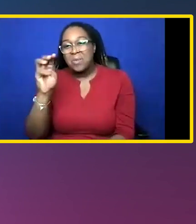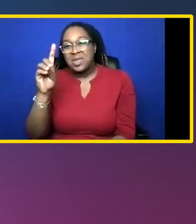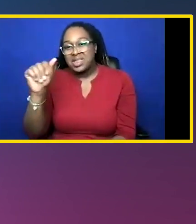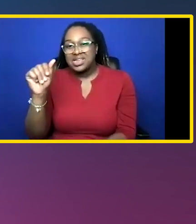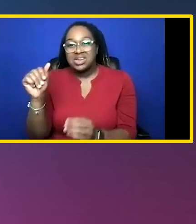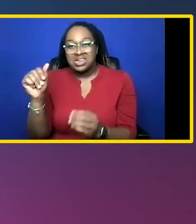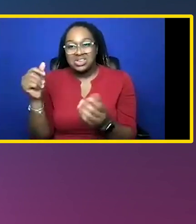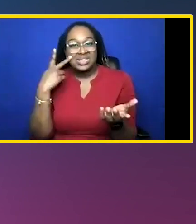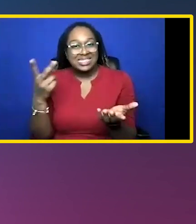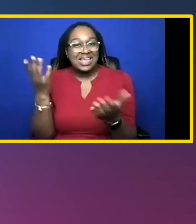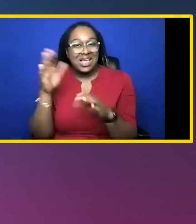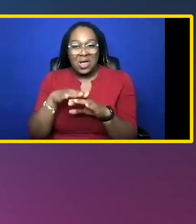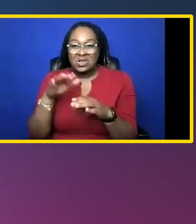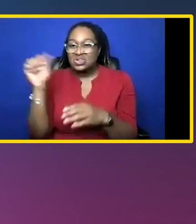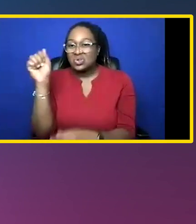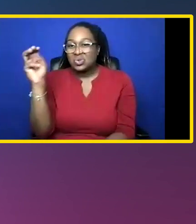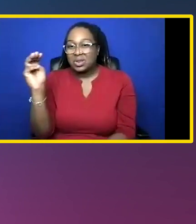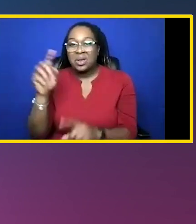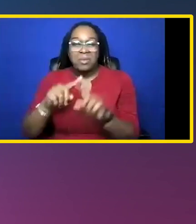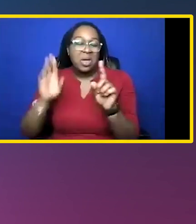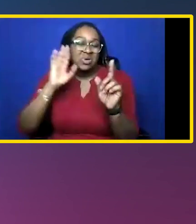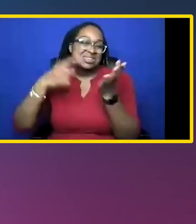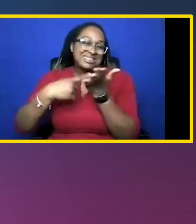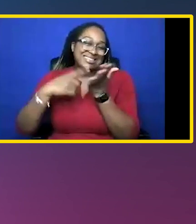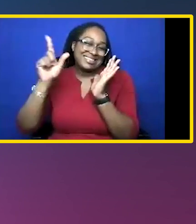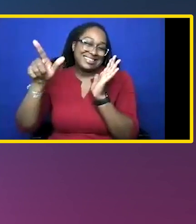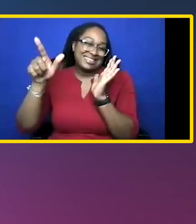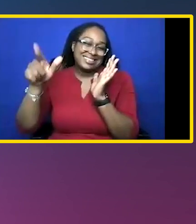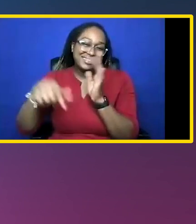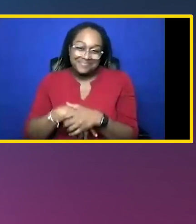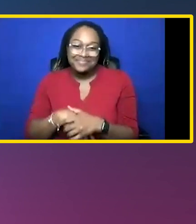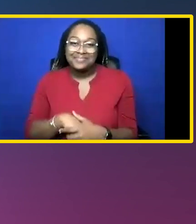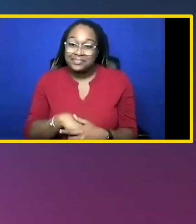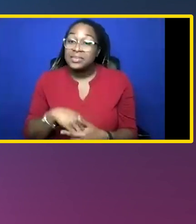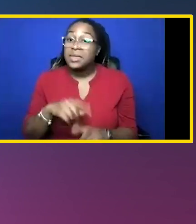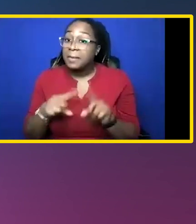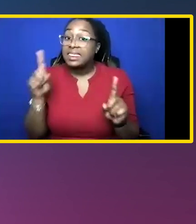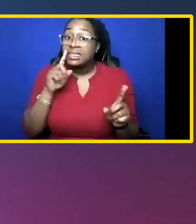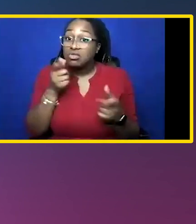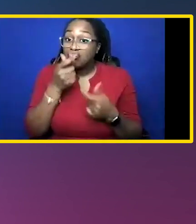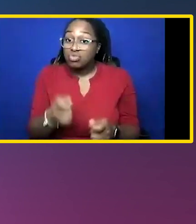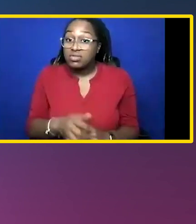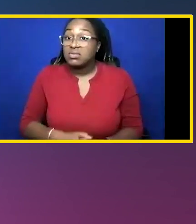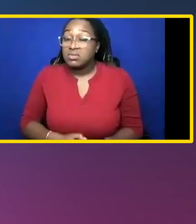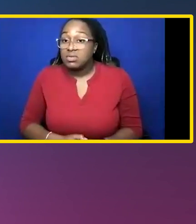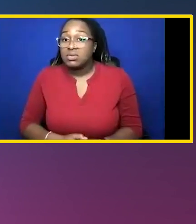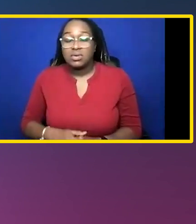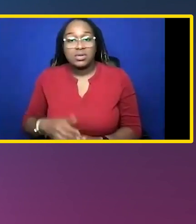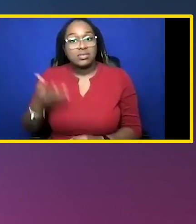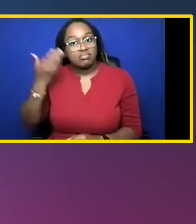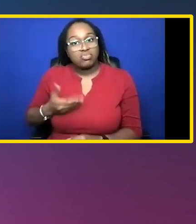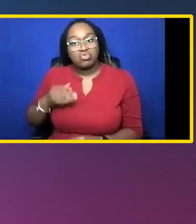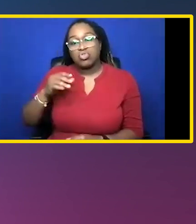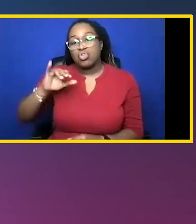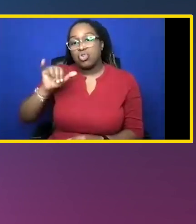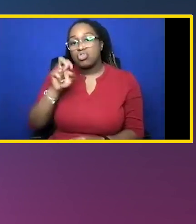to see on social media, but I'll get to that later. But I think it's interesting because as journalists,